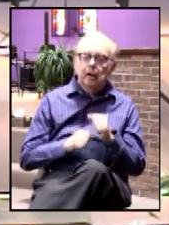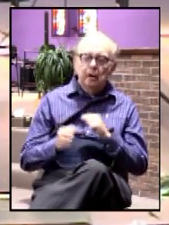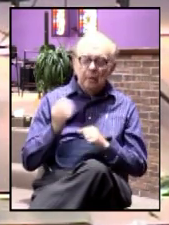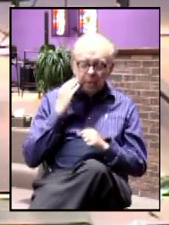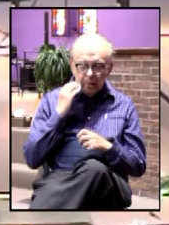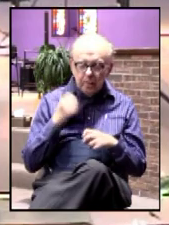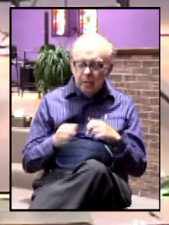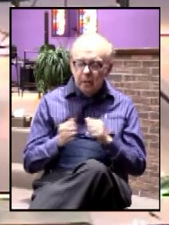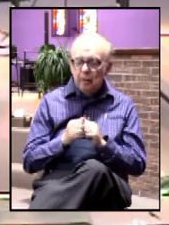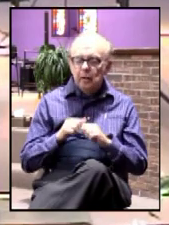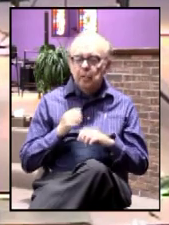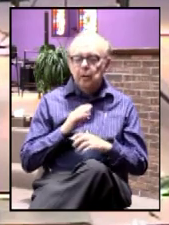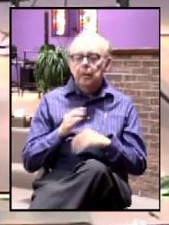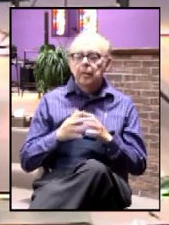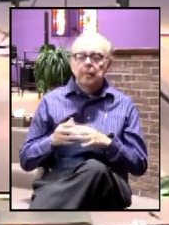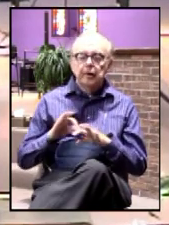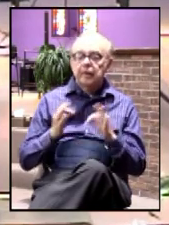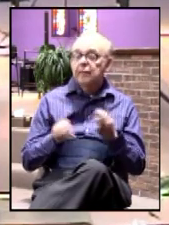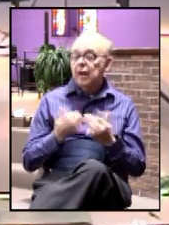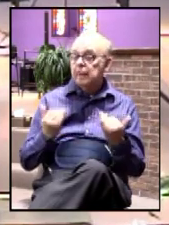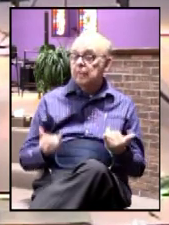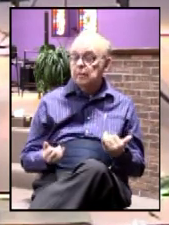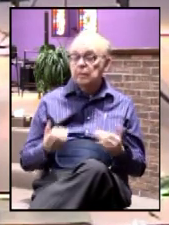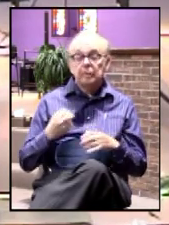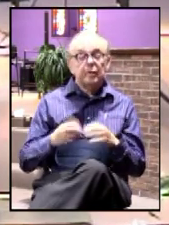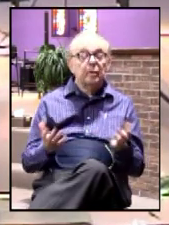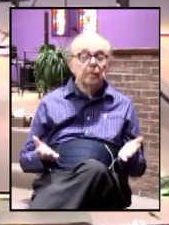You want to know the problem with the American family today?